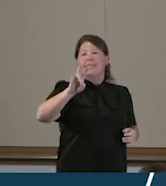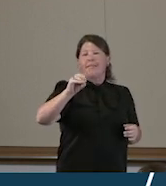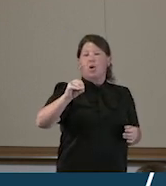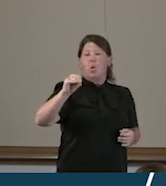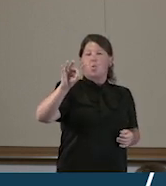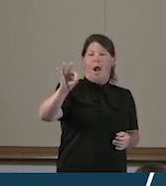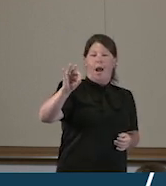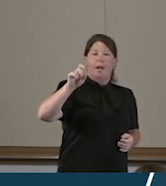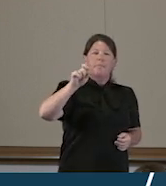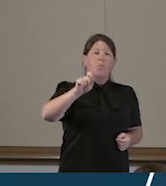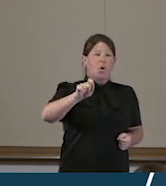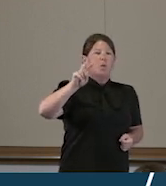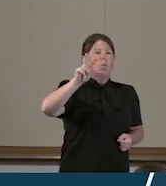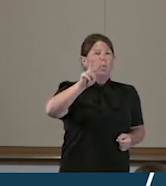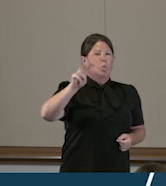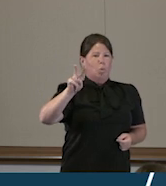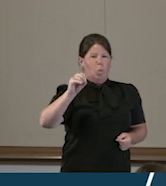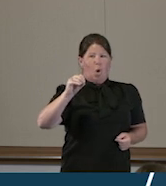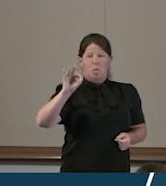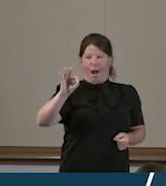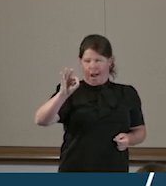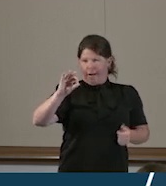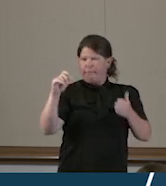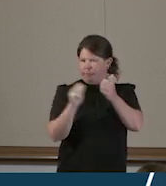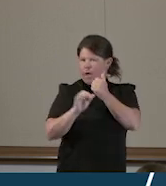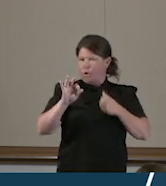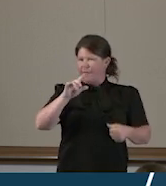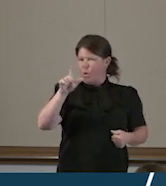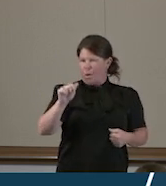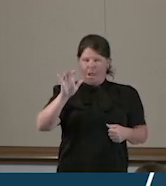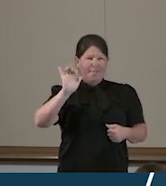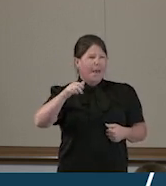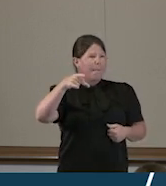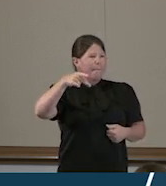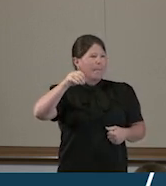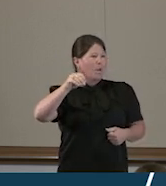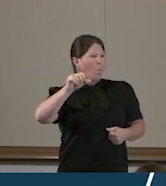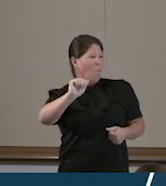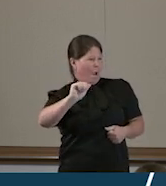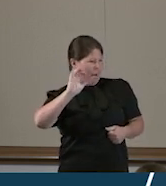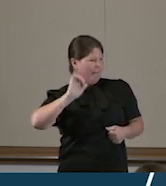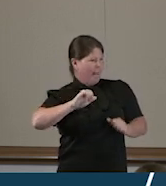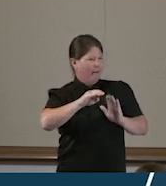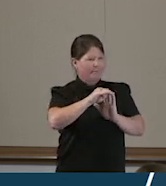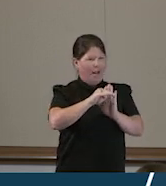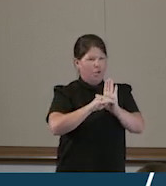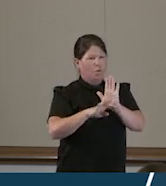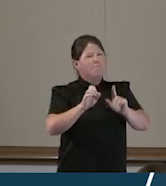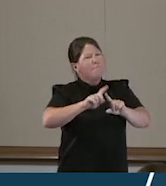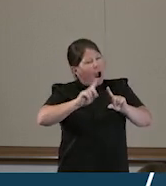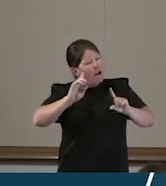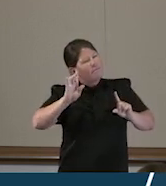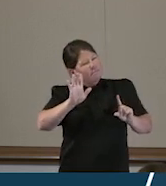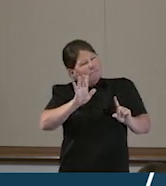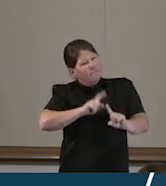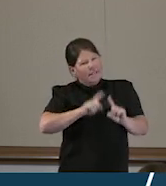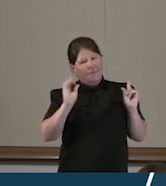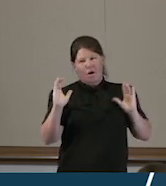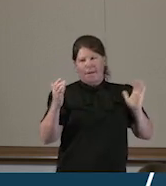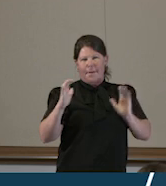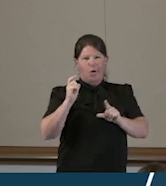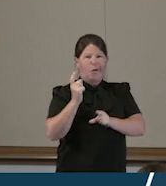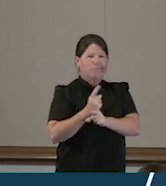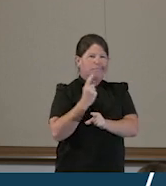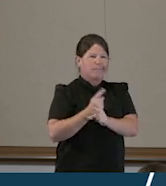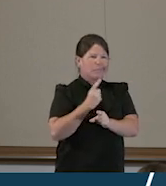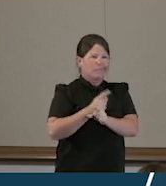709.2209 of the Florida statutes, and it falls under the power of attorney statutes. But it differs from a standard POA as we